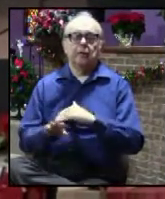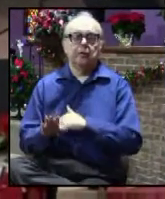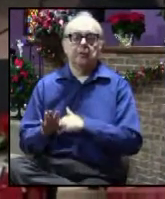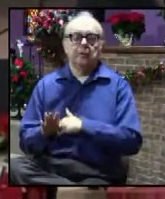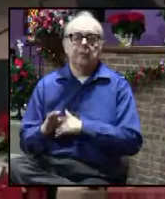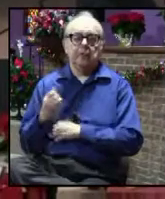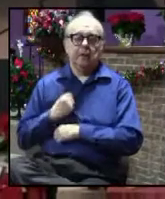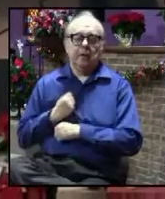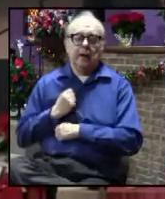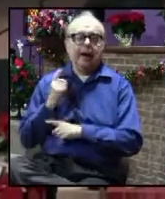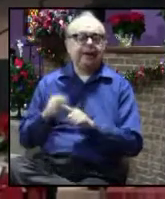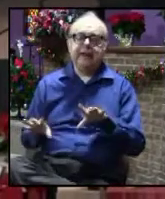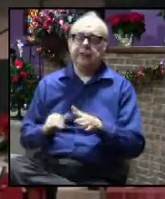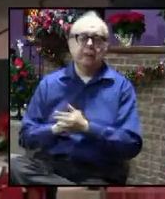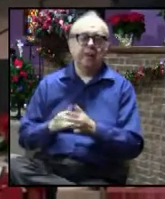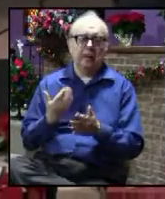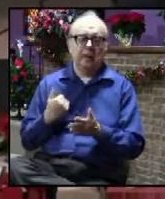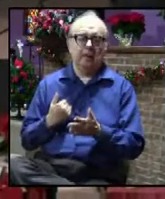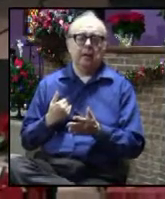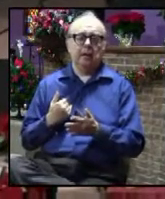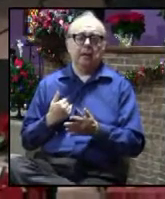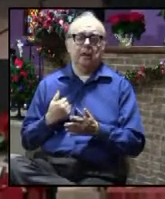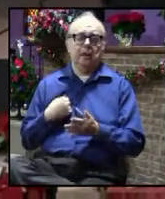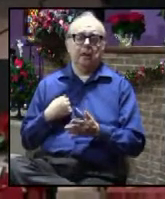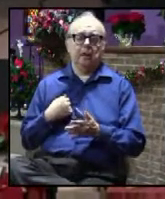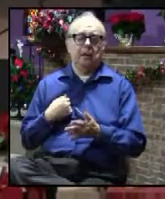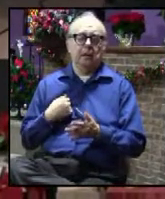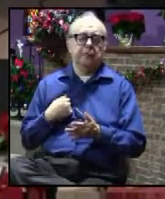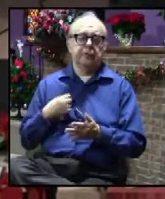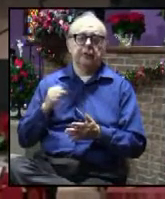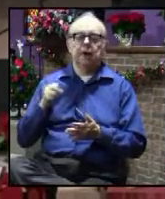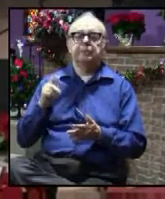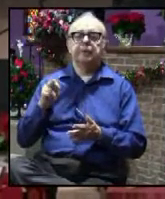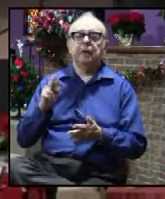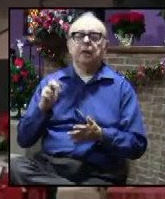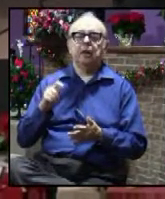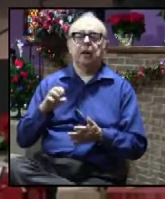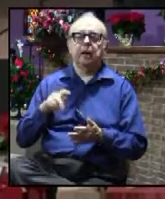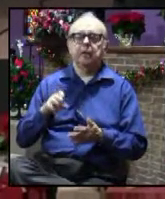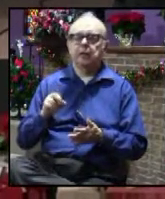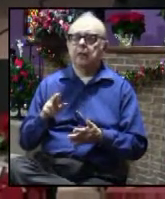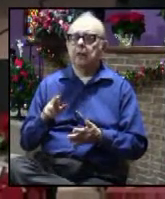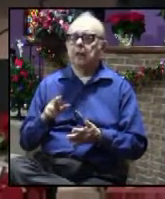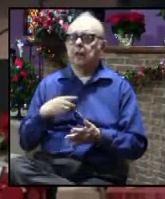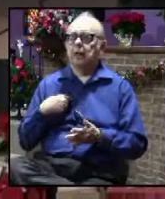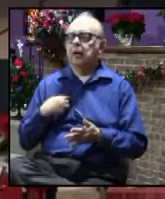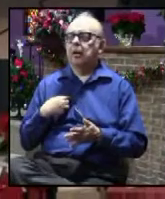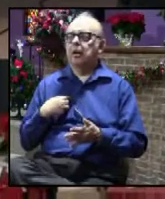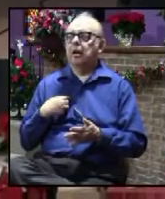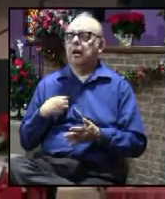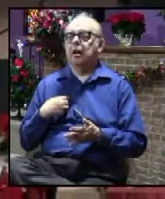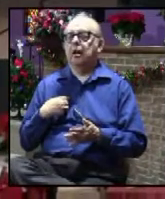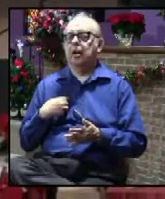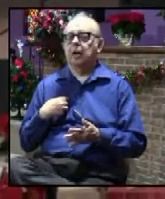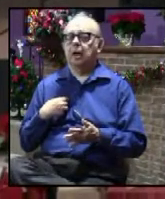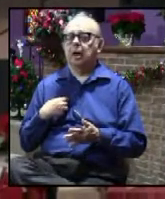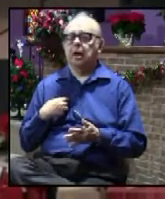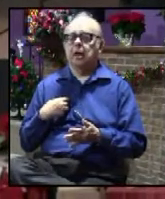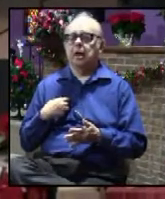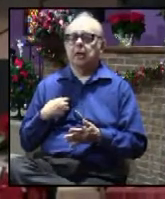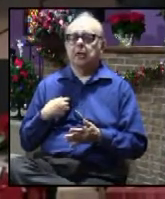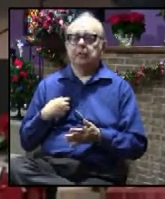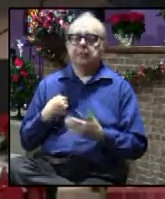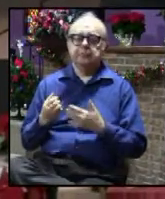run 2 miles because I was a sprinter. And I